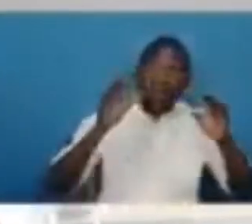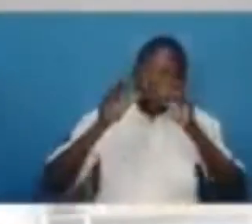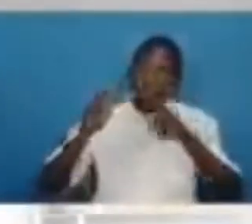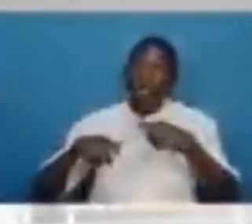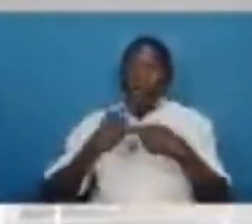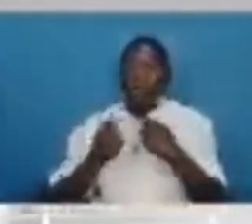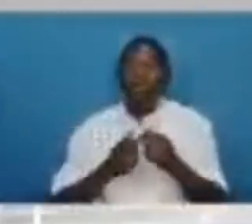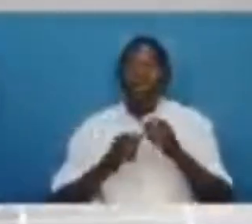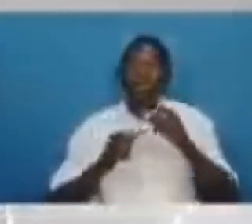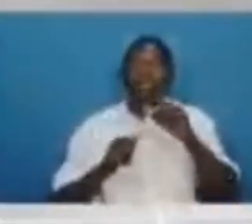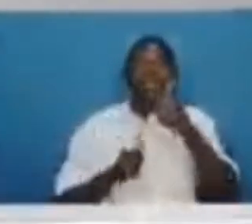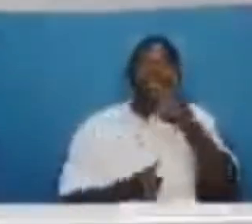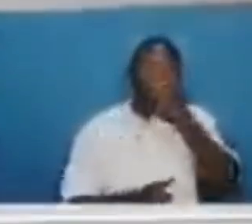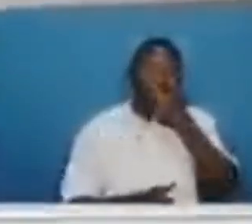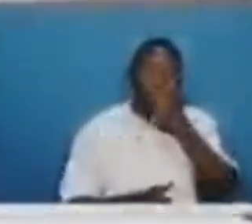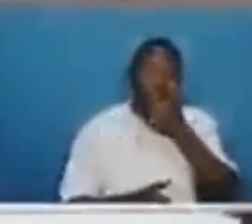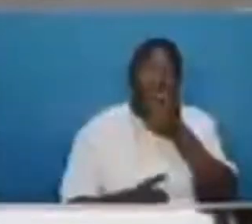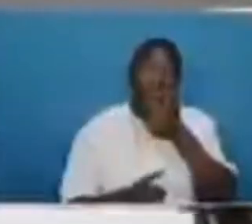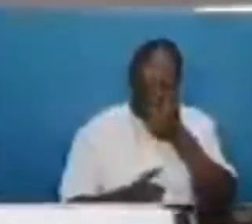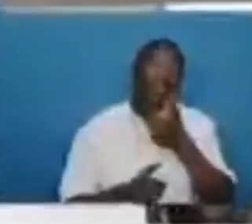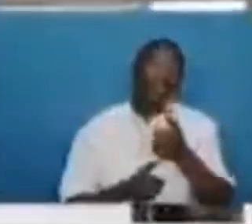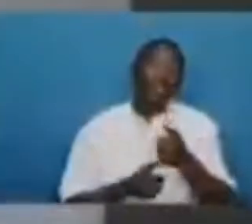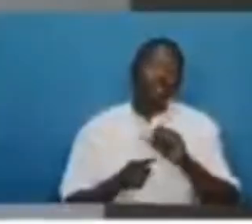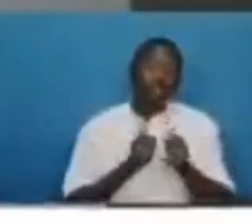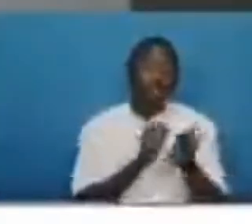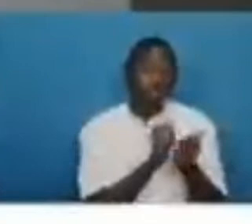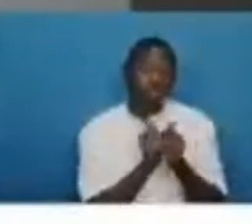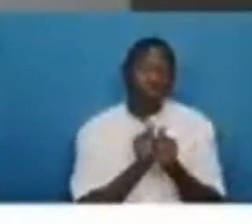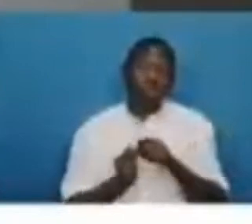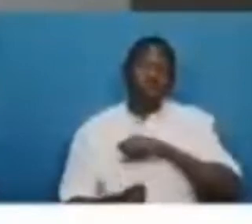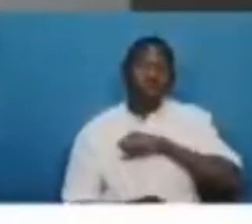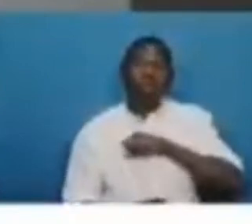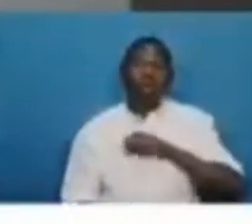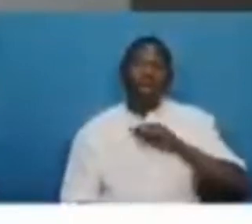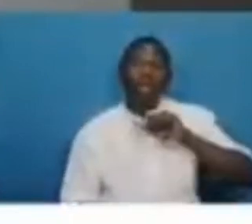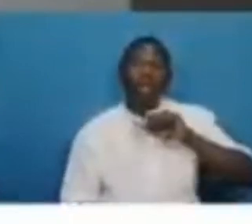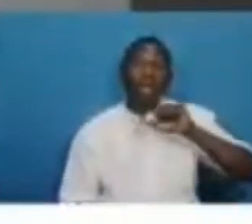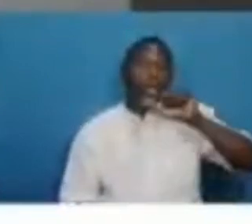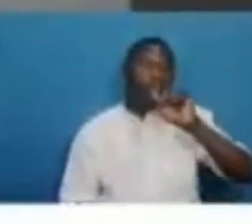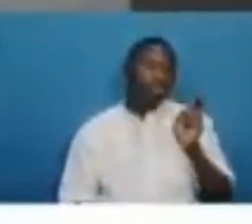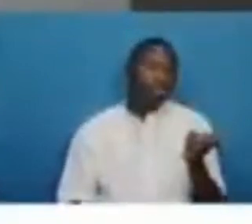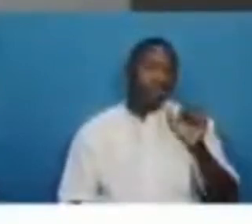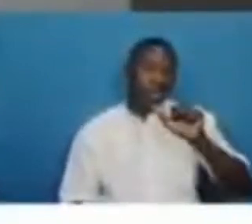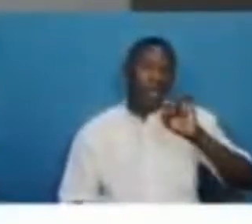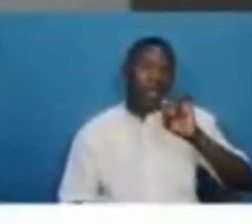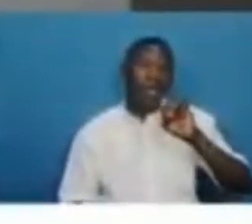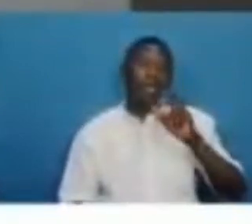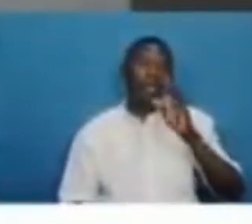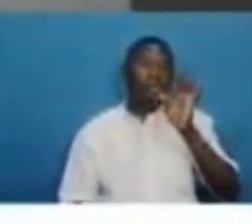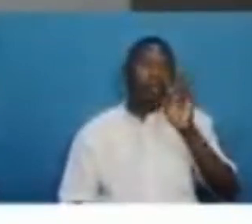shops, owned by Haji Tunkara, a Gambian businessman who's been based in Angola since